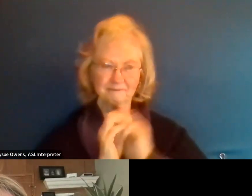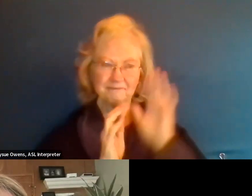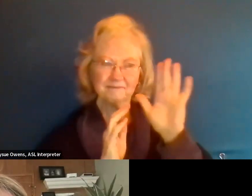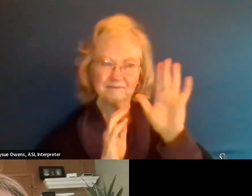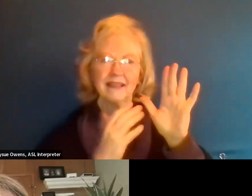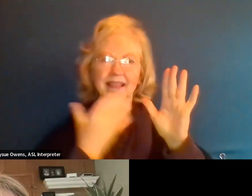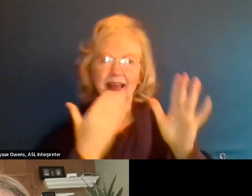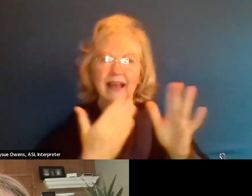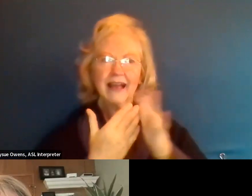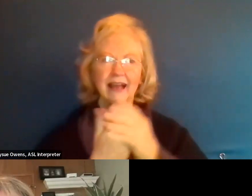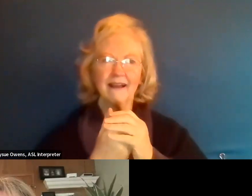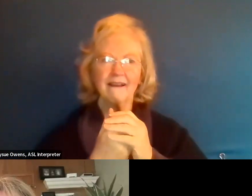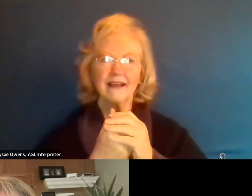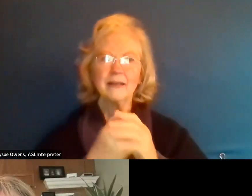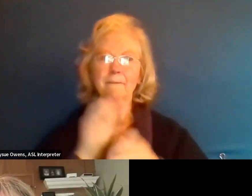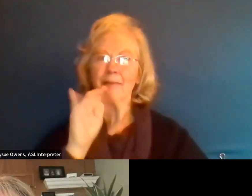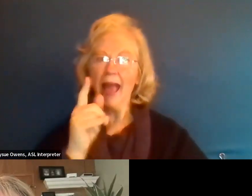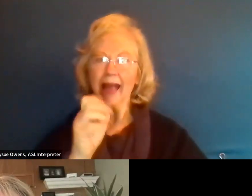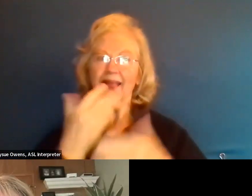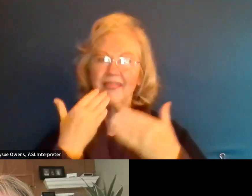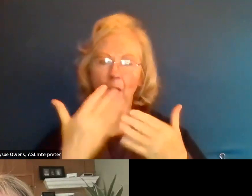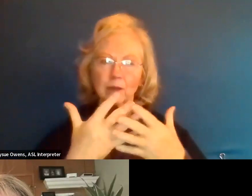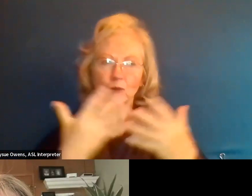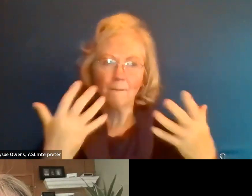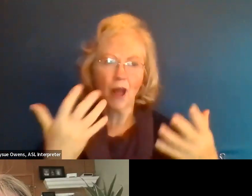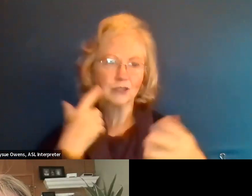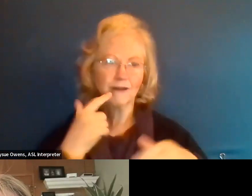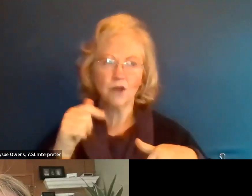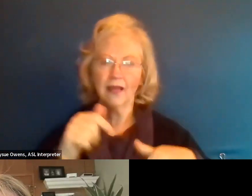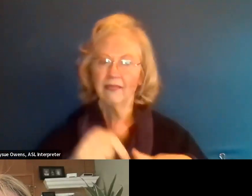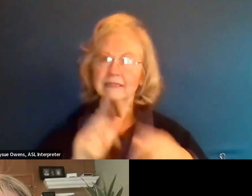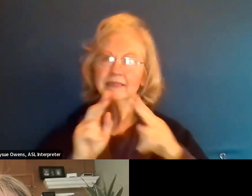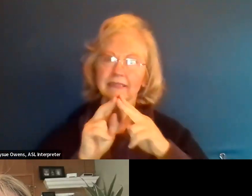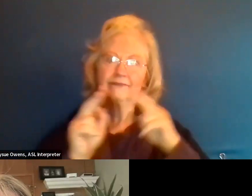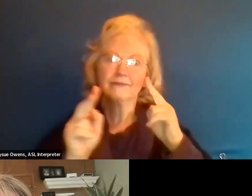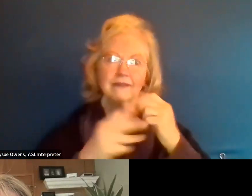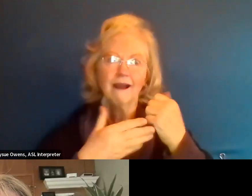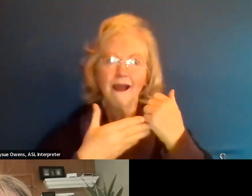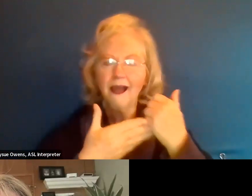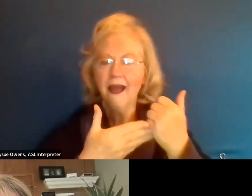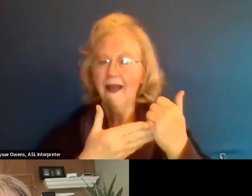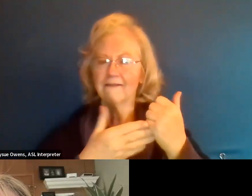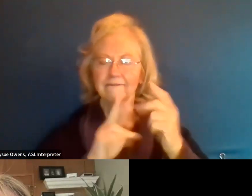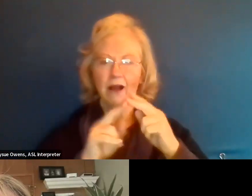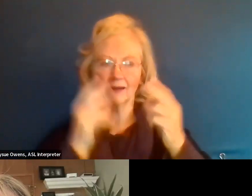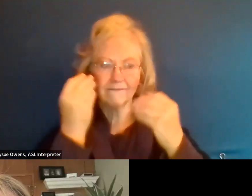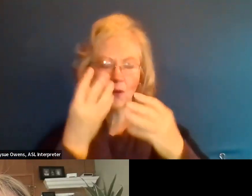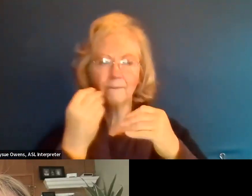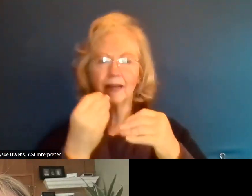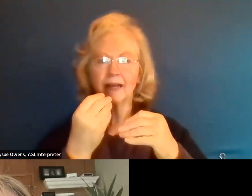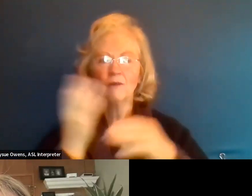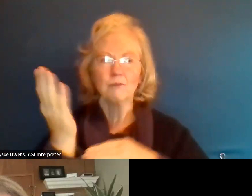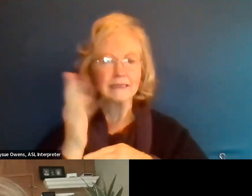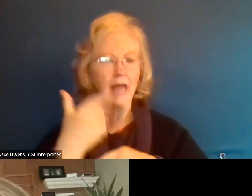thanks. First, Maggie, I wanted to thank you so much for this extremely helpful and informative presentation. What I